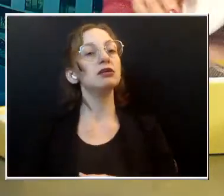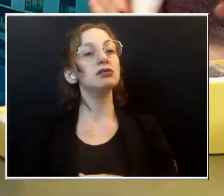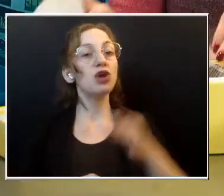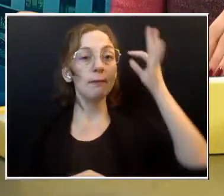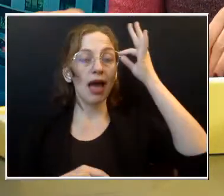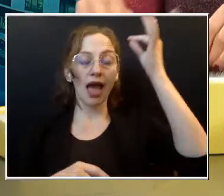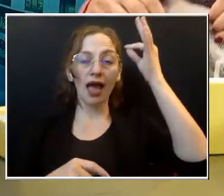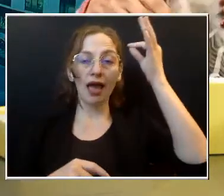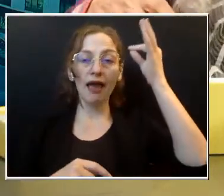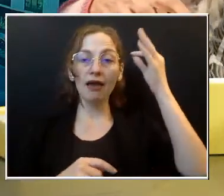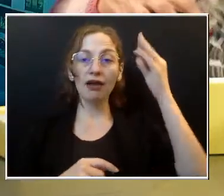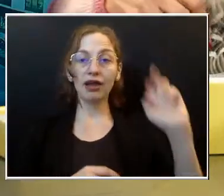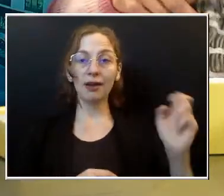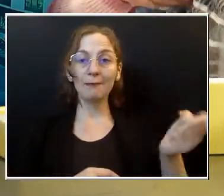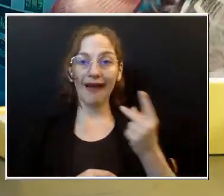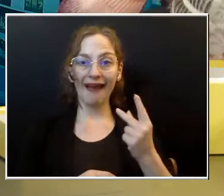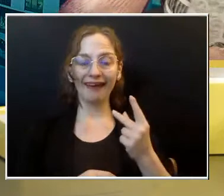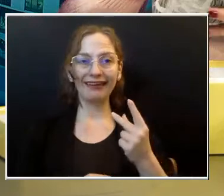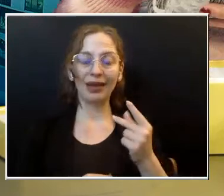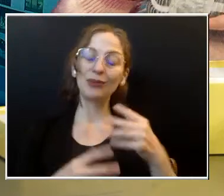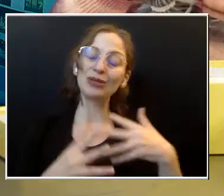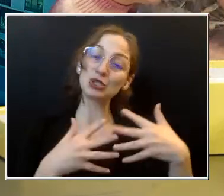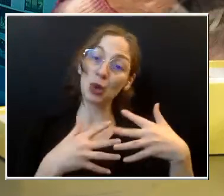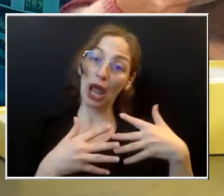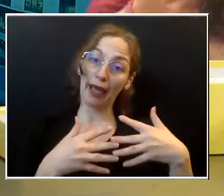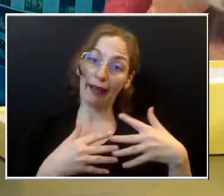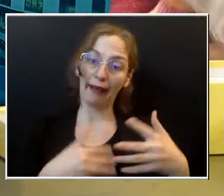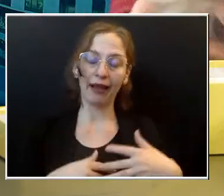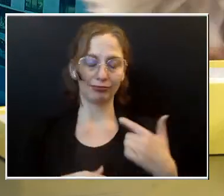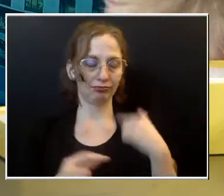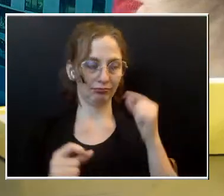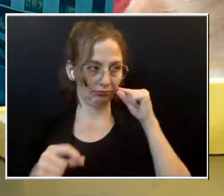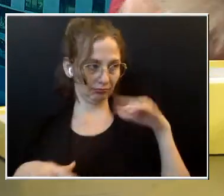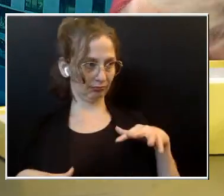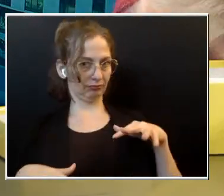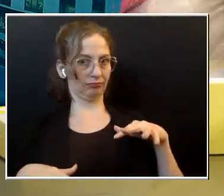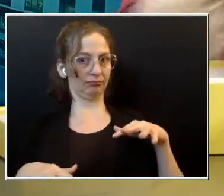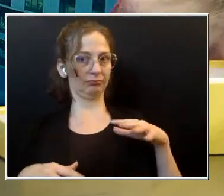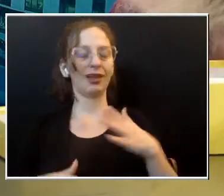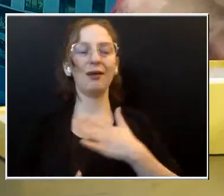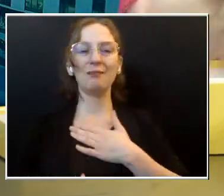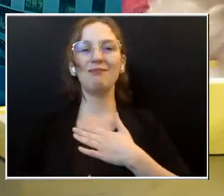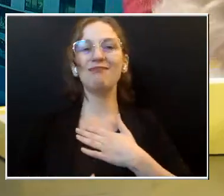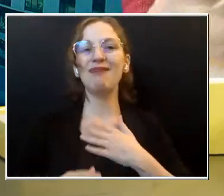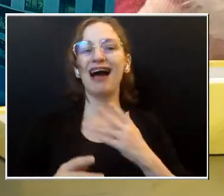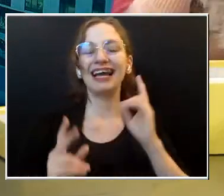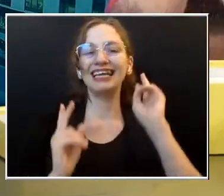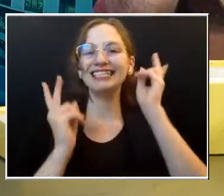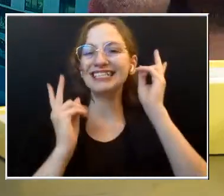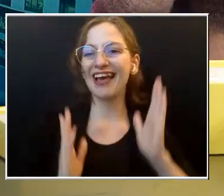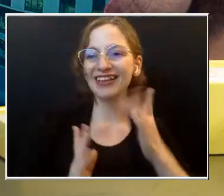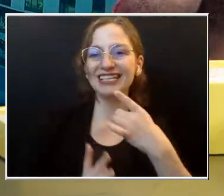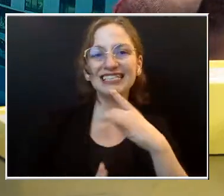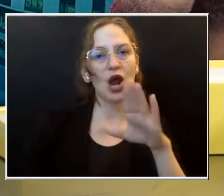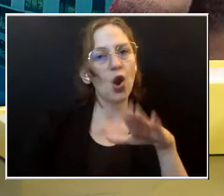a shock to me, but my stylist said gray's in, let's leave it gray. It is. And we have to talk about embrace it. We all have to embrace that. And so